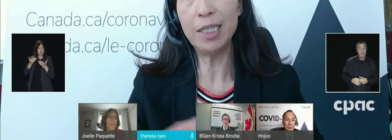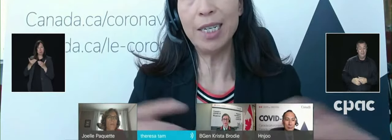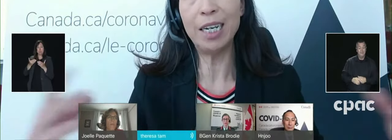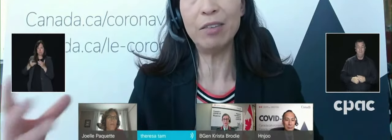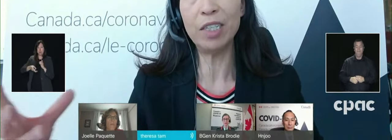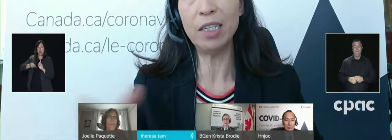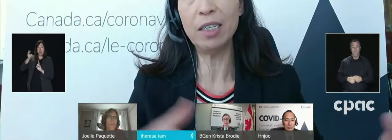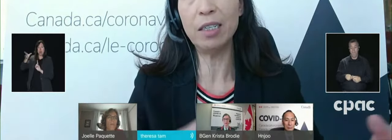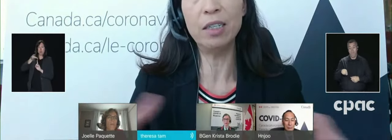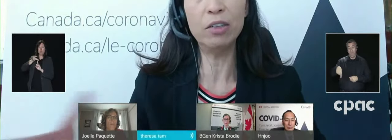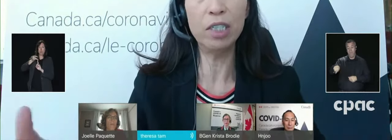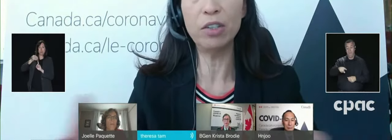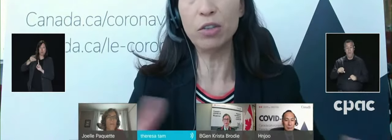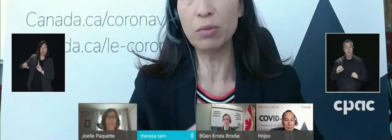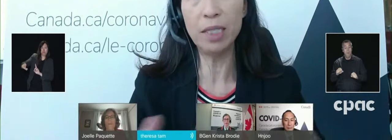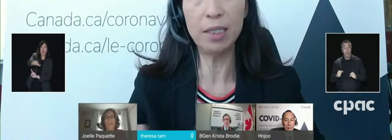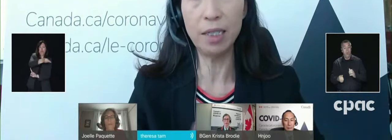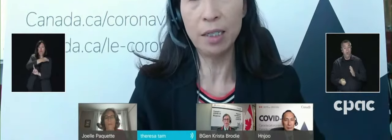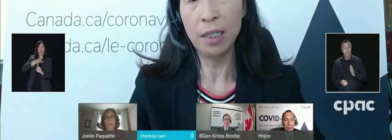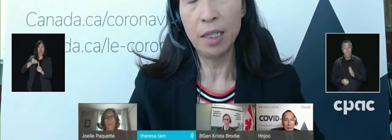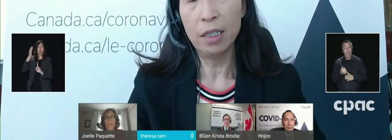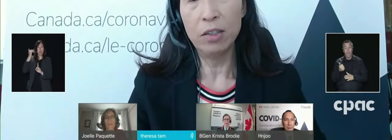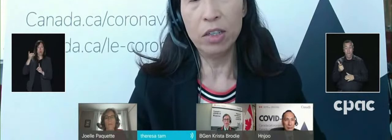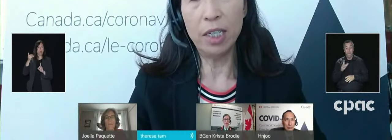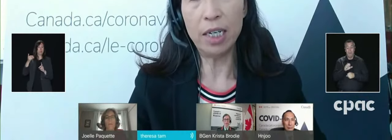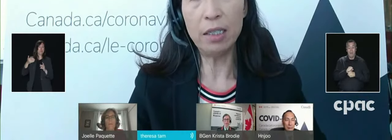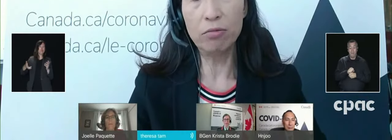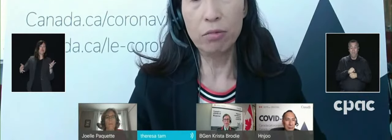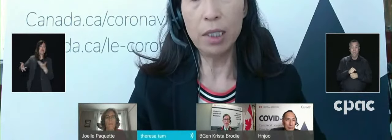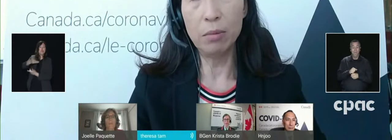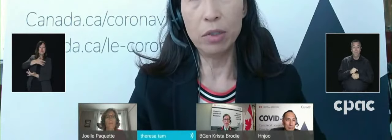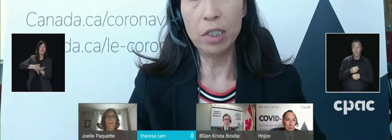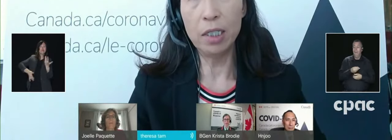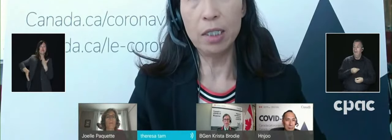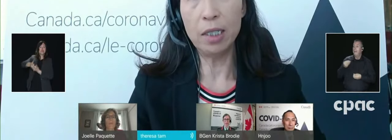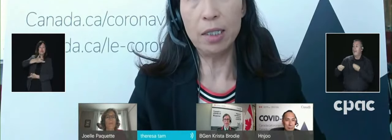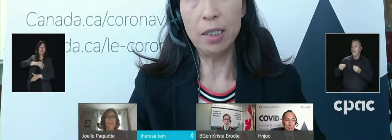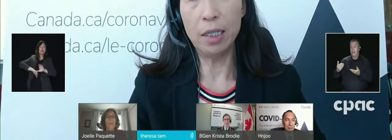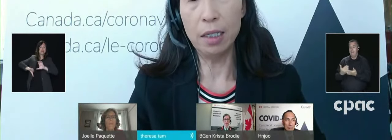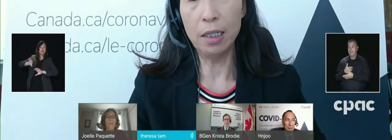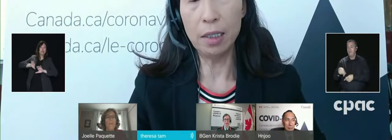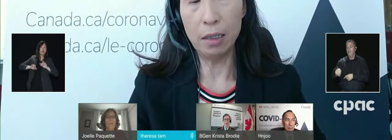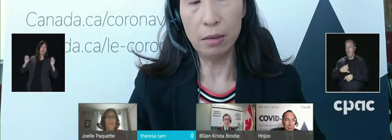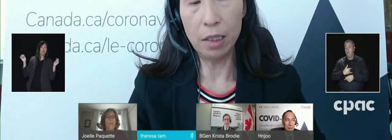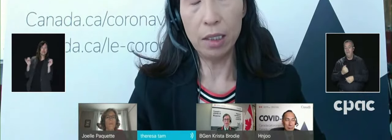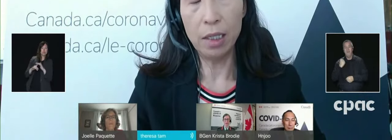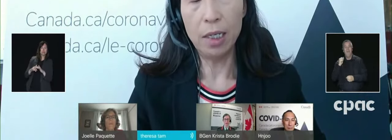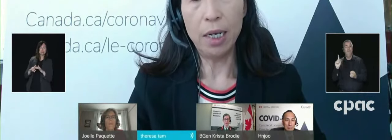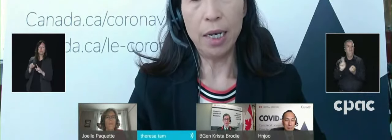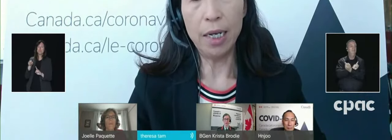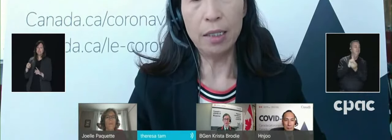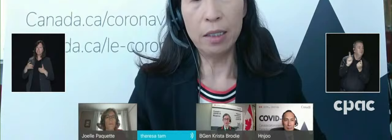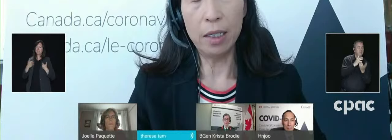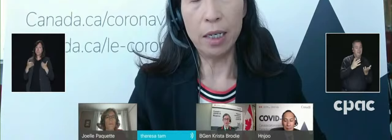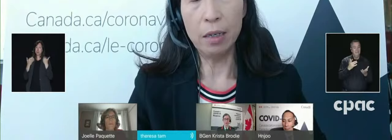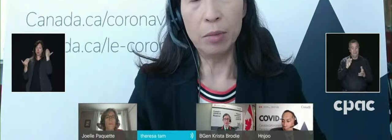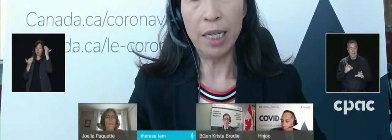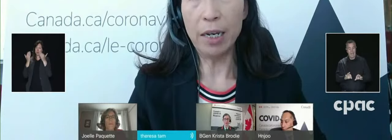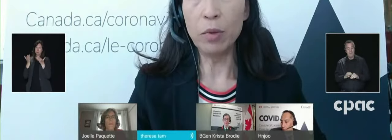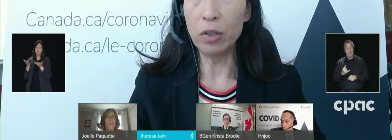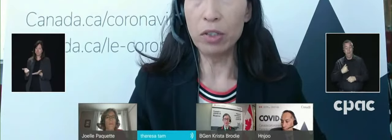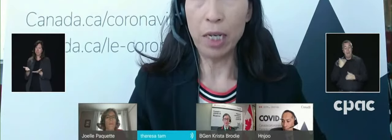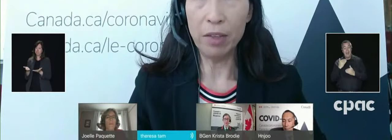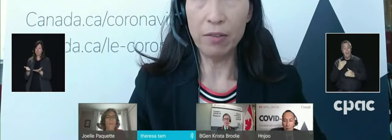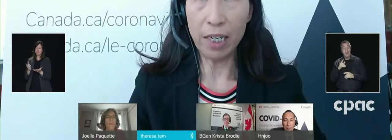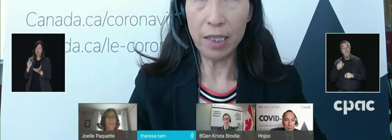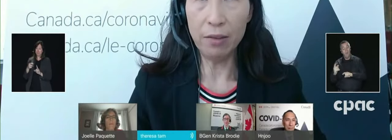transmitters because they have an increased social mixing. So that is really important, is the younger adults. And